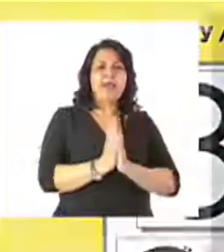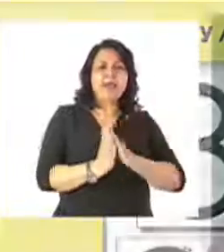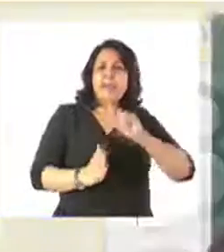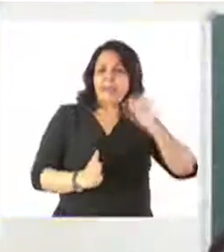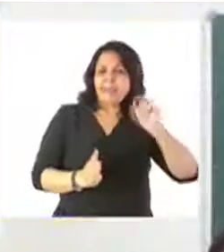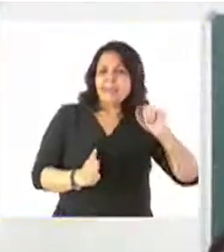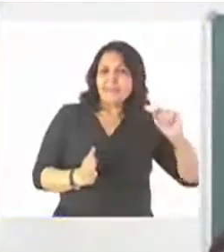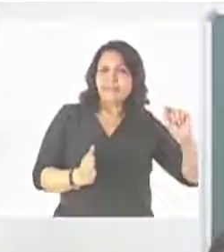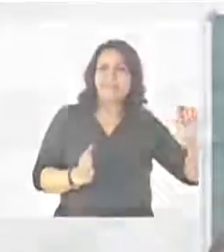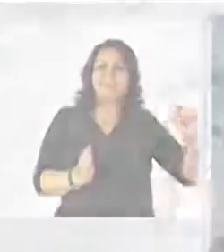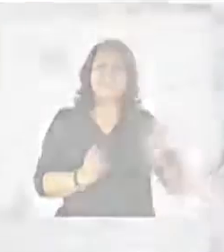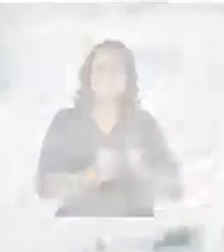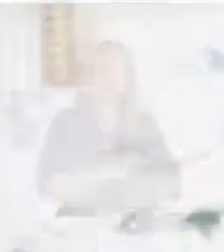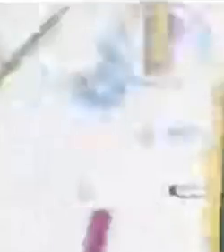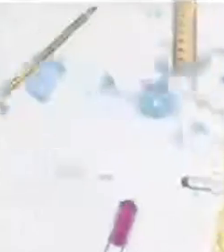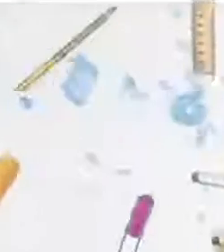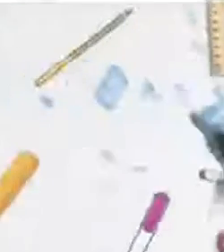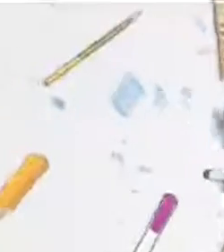handwriting.